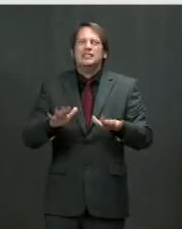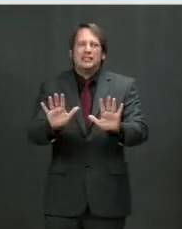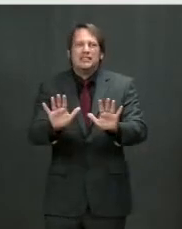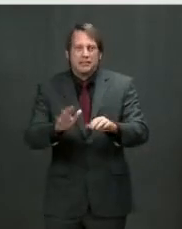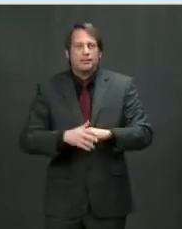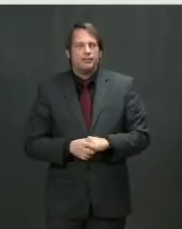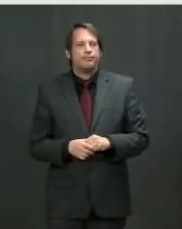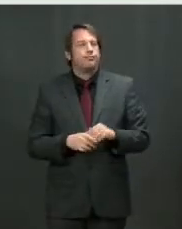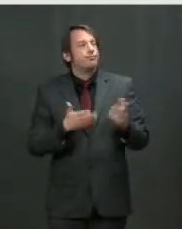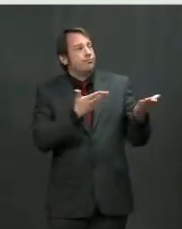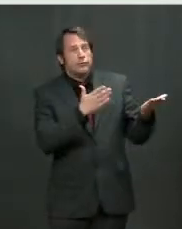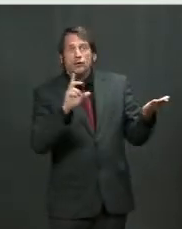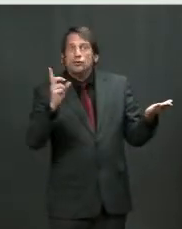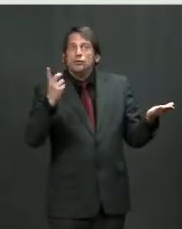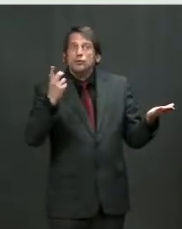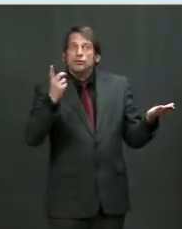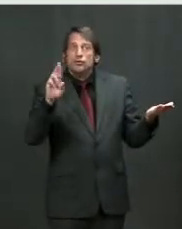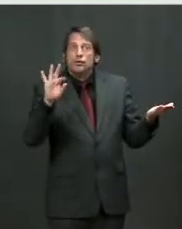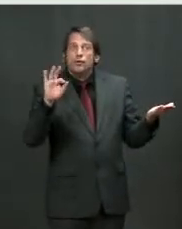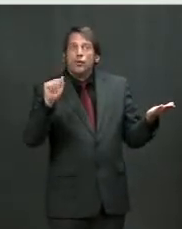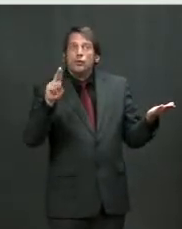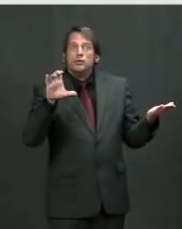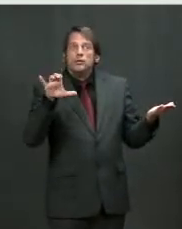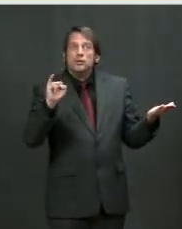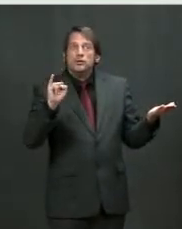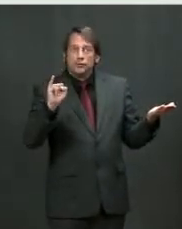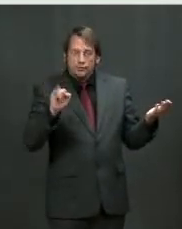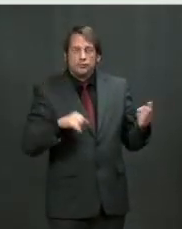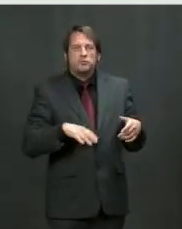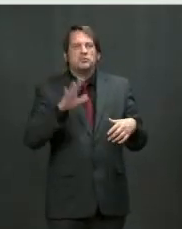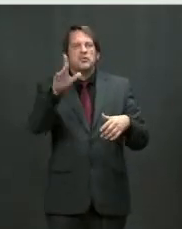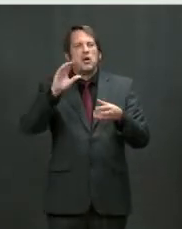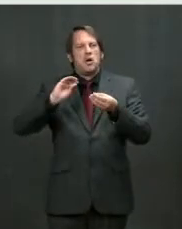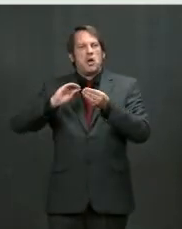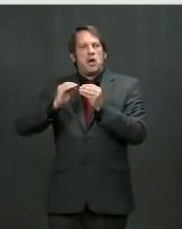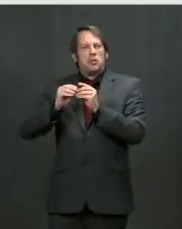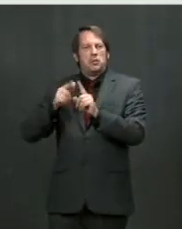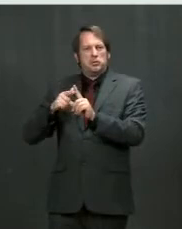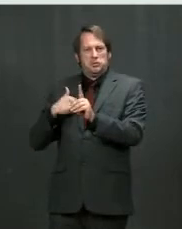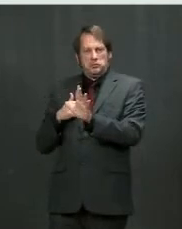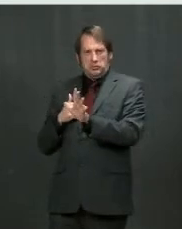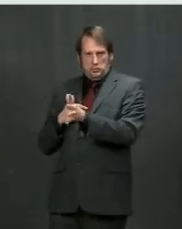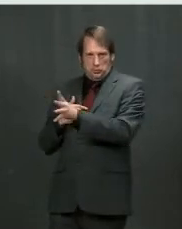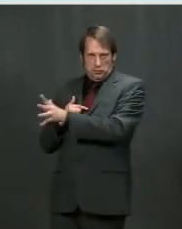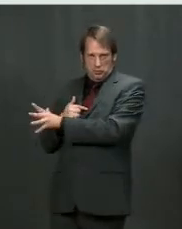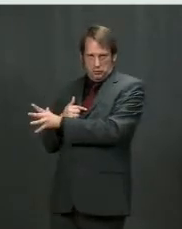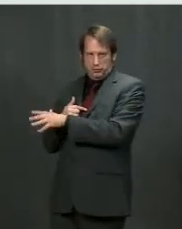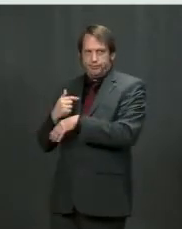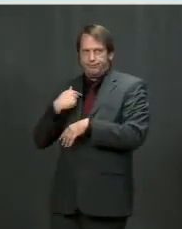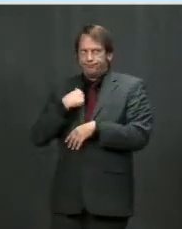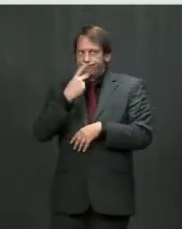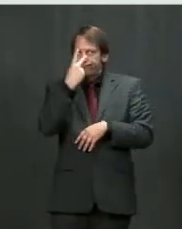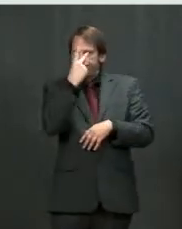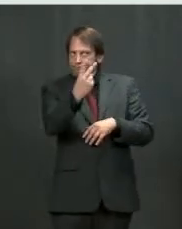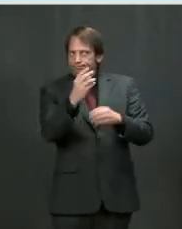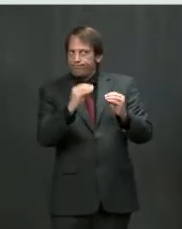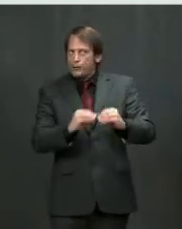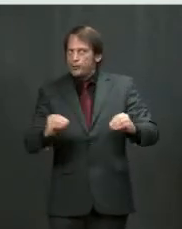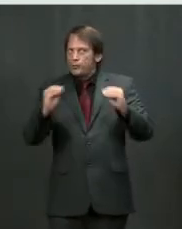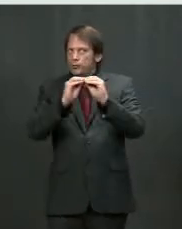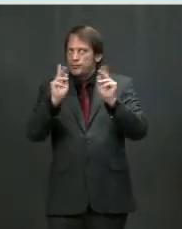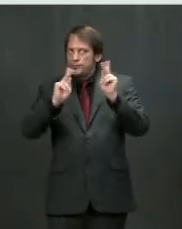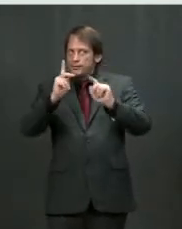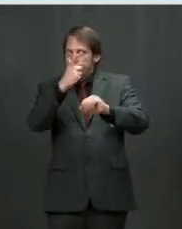Yeah, there's not going to be an absolute number, but I think what we're going to see, Caitlin, is that as we get more and more people vaccinated, you're going to see